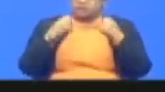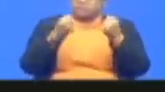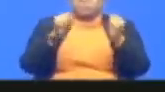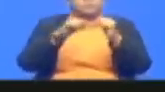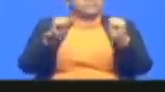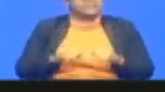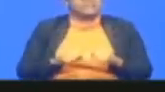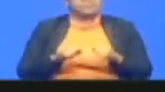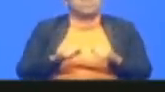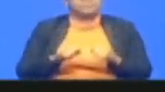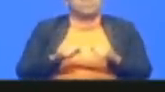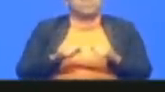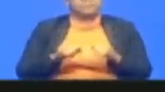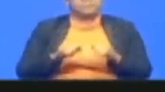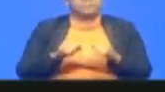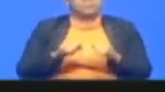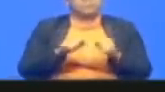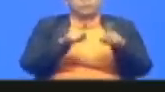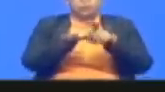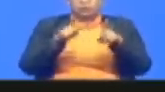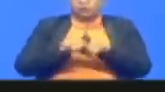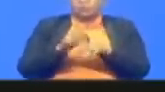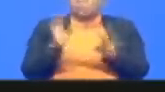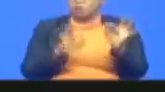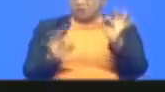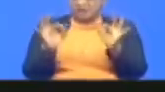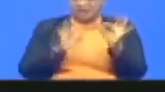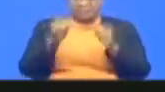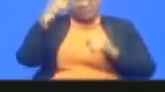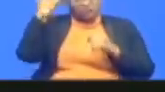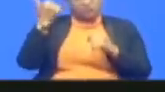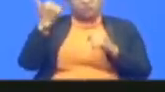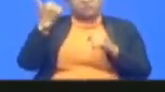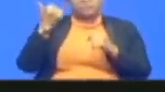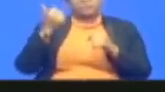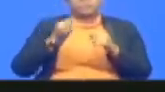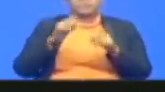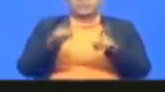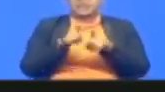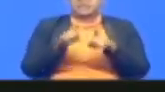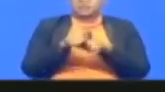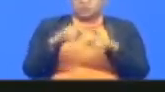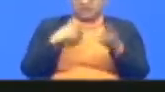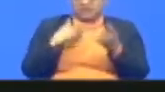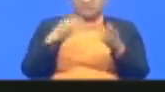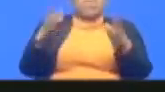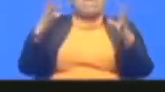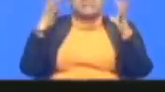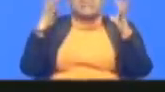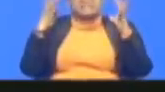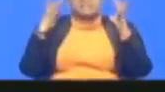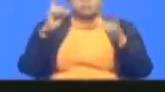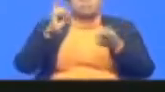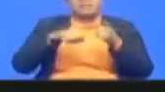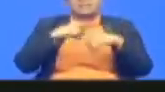fast and also very modern, because as we do these buses, we have to make sure